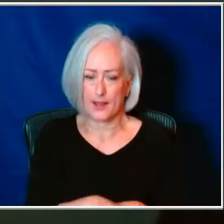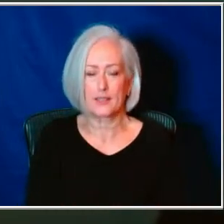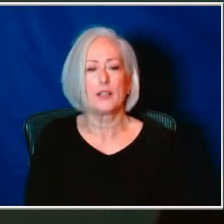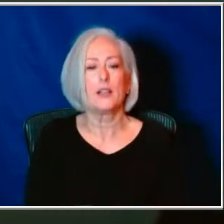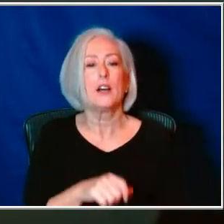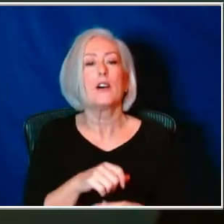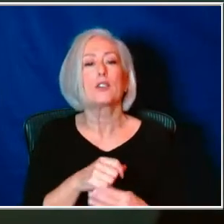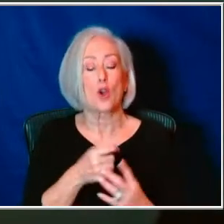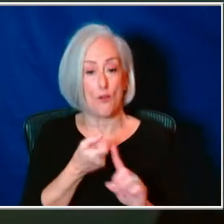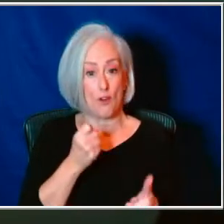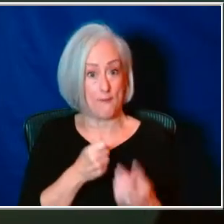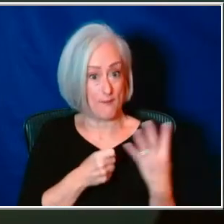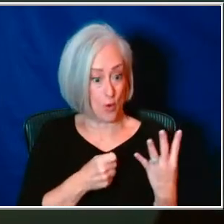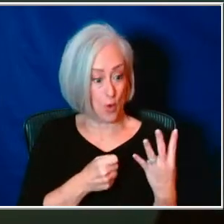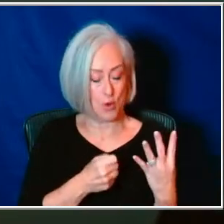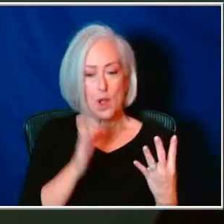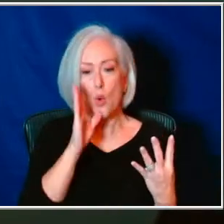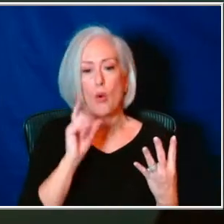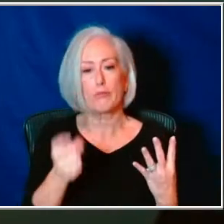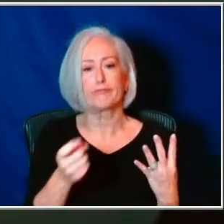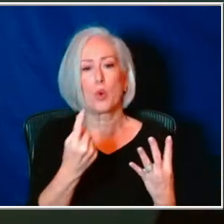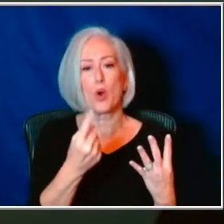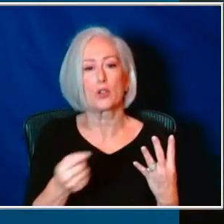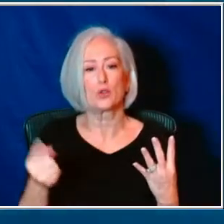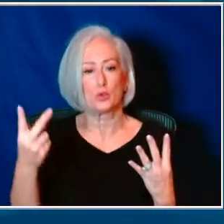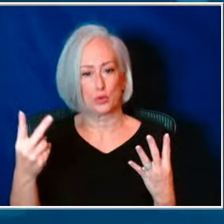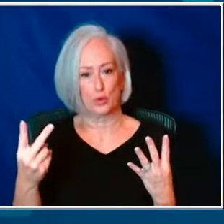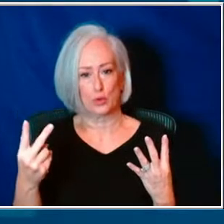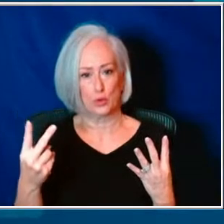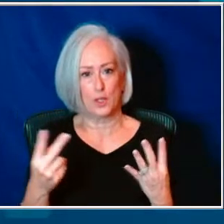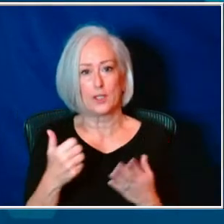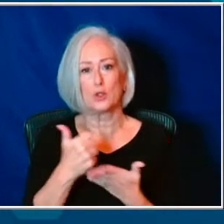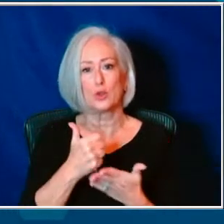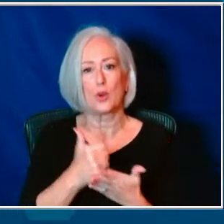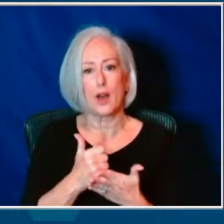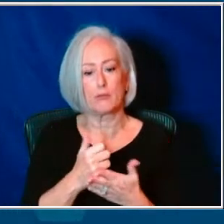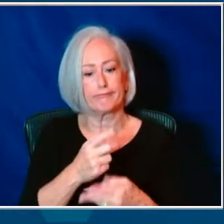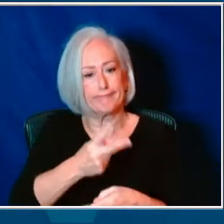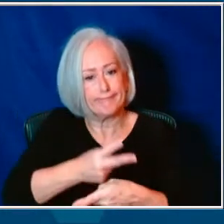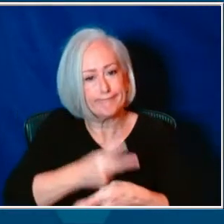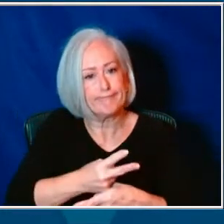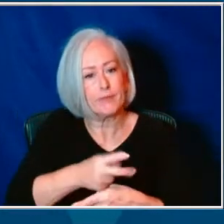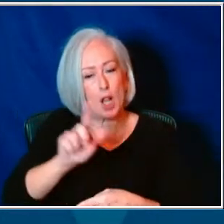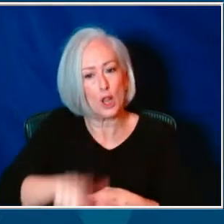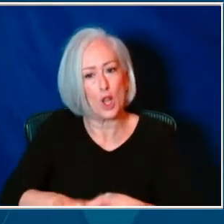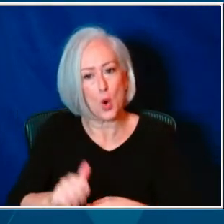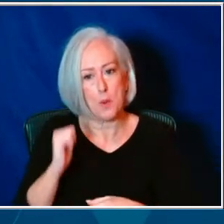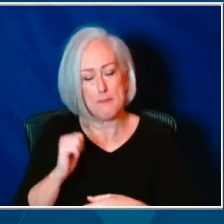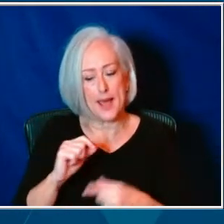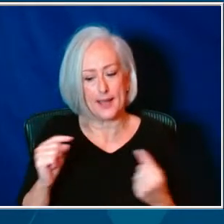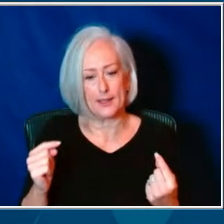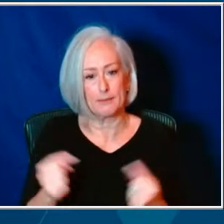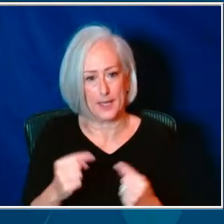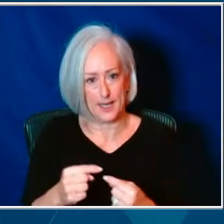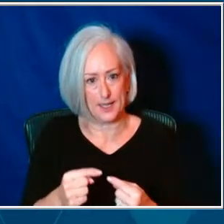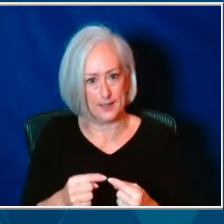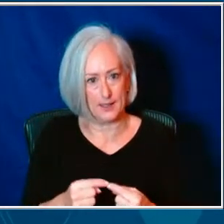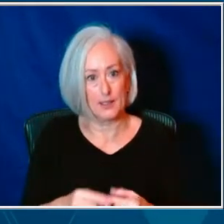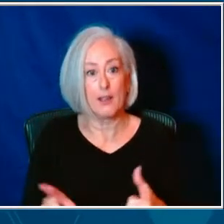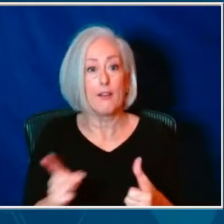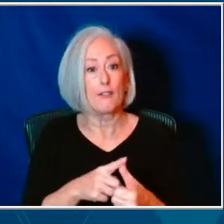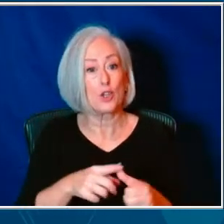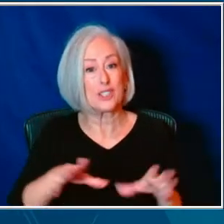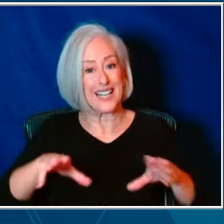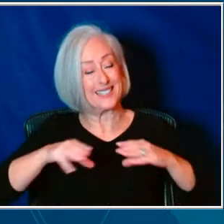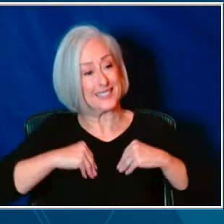be effective in treating chronic low back pain. So this first part is acceptance and commitment therapy, and it's one of the treatments